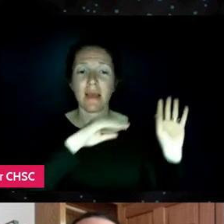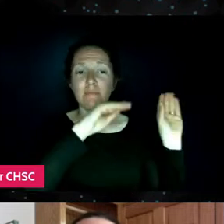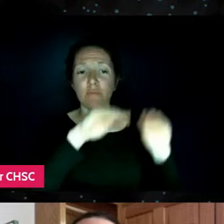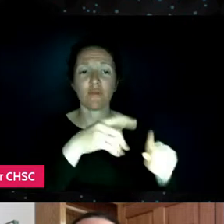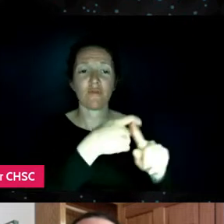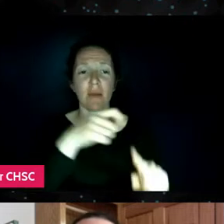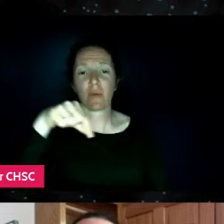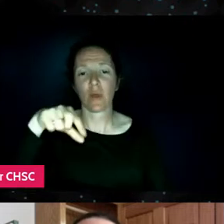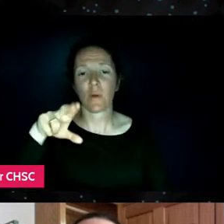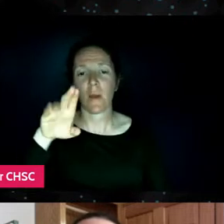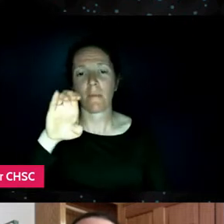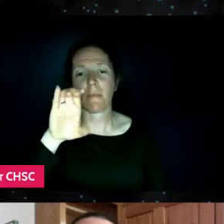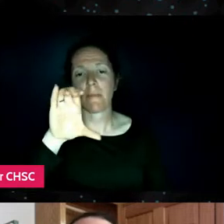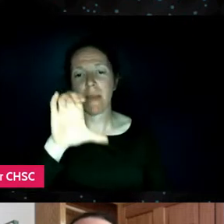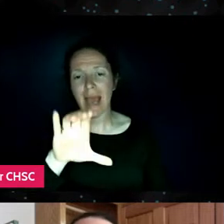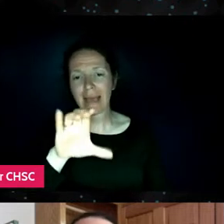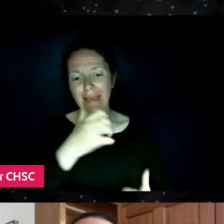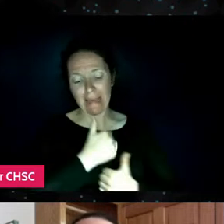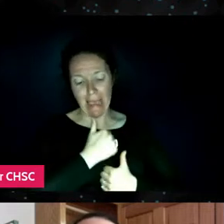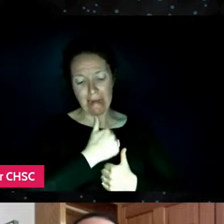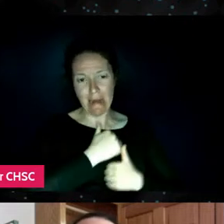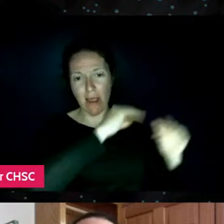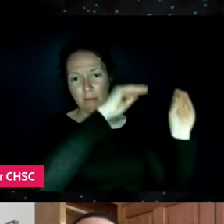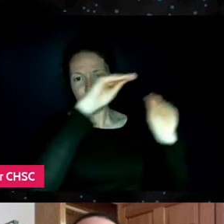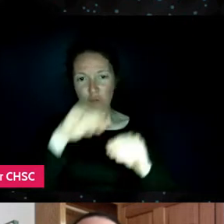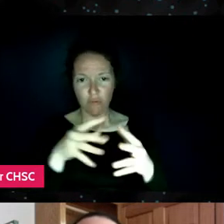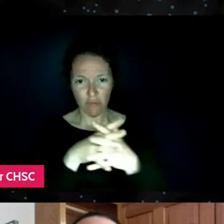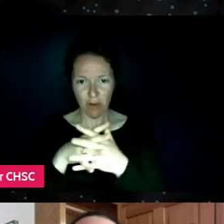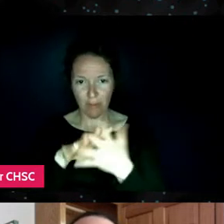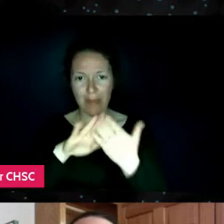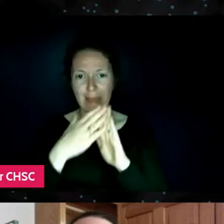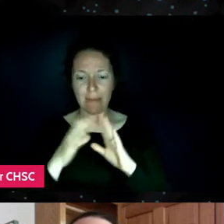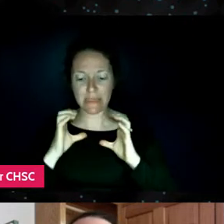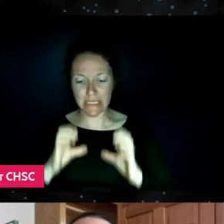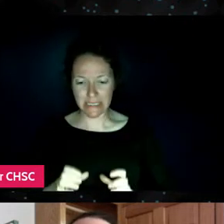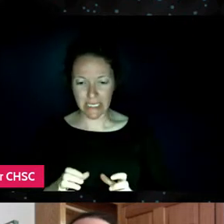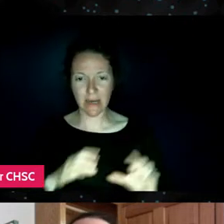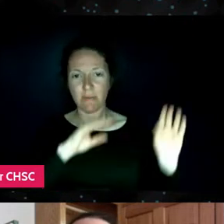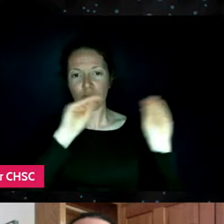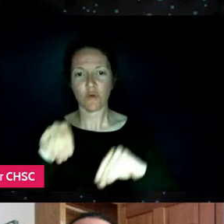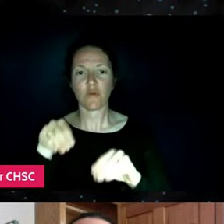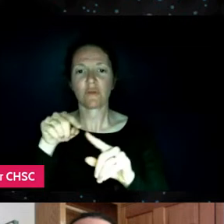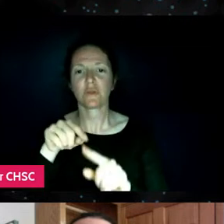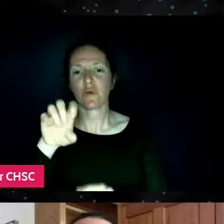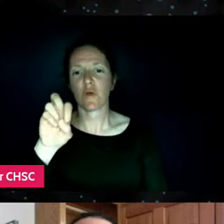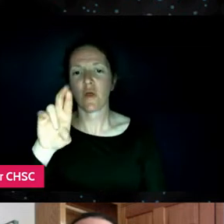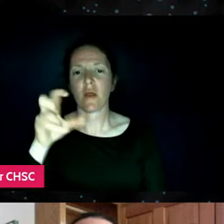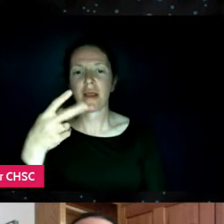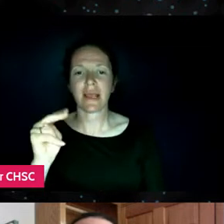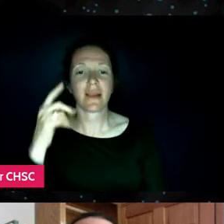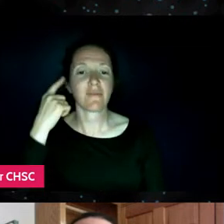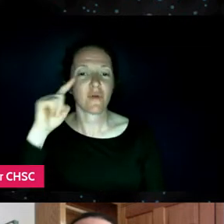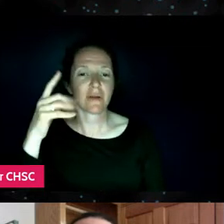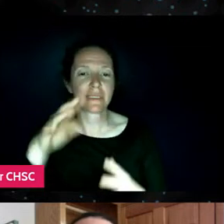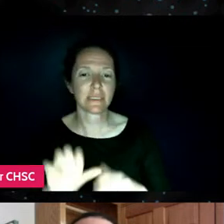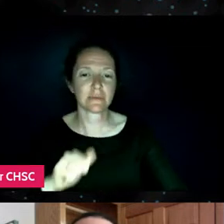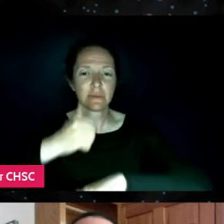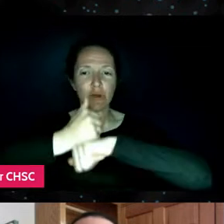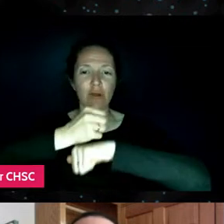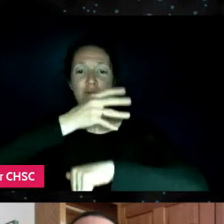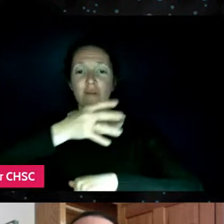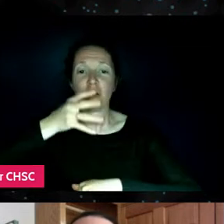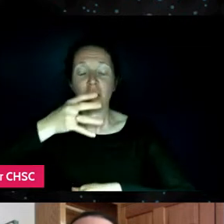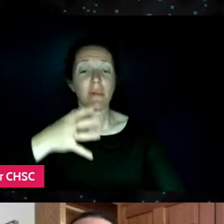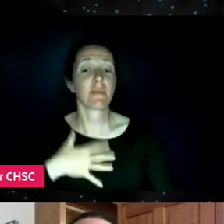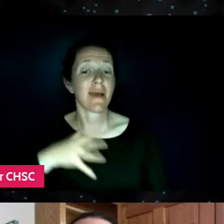4 with my family. We became US citizens and we moved to Oregon to start a farm. And kind of my father and my family were